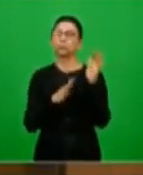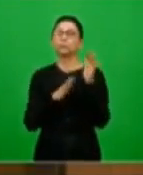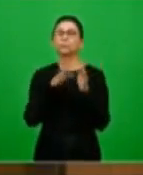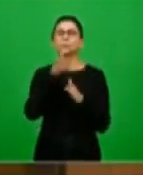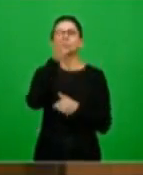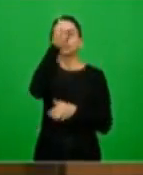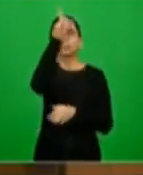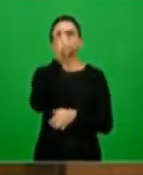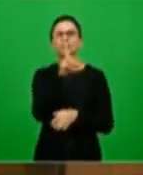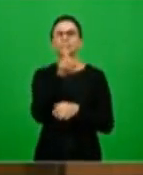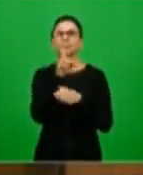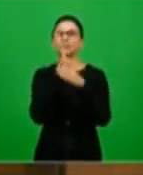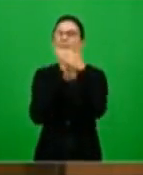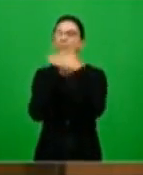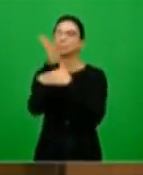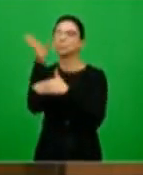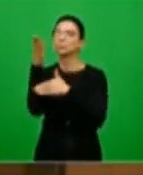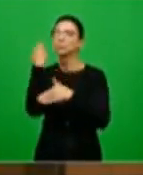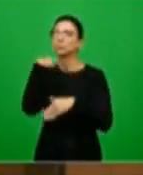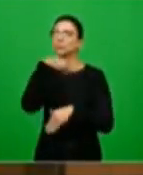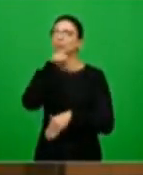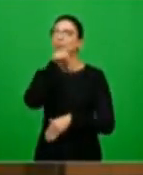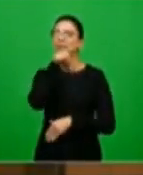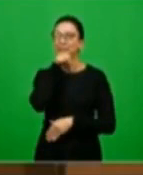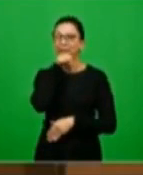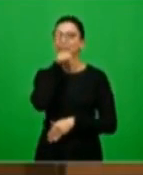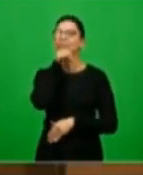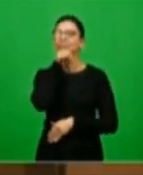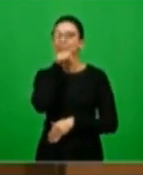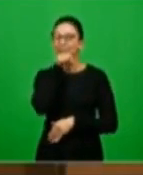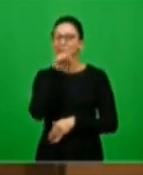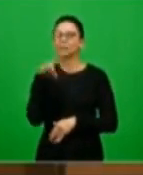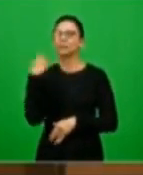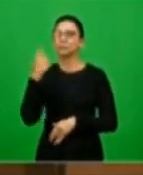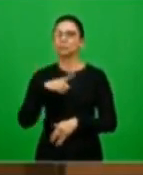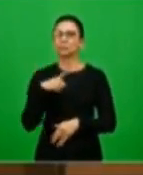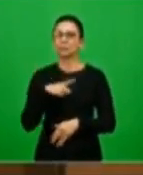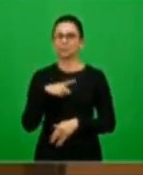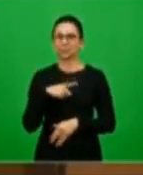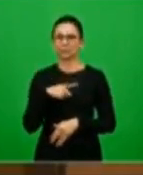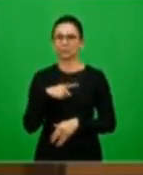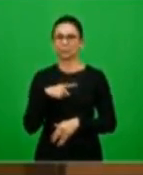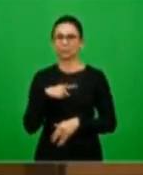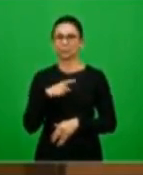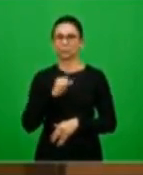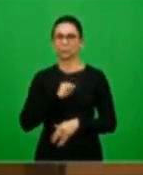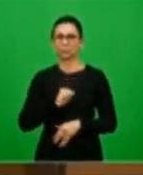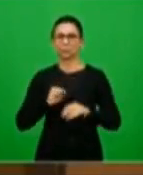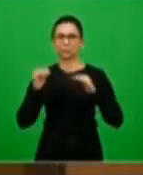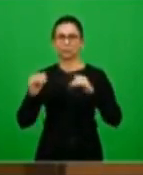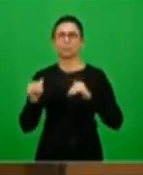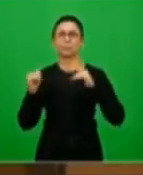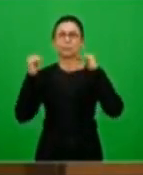through his blood, that we have access to the Father. You have a high priest that is in the presence of God. Like this